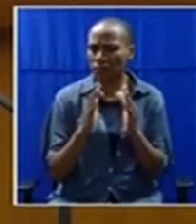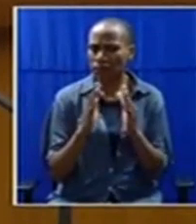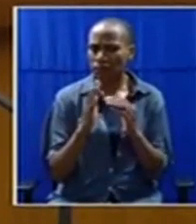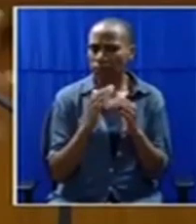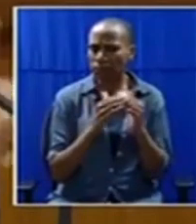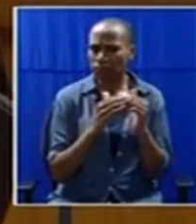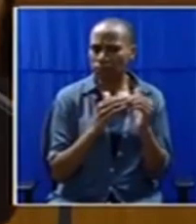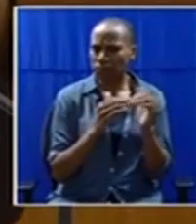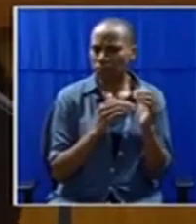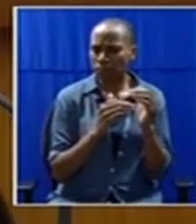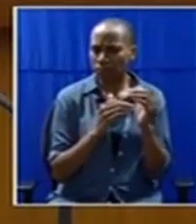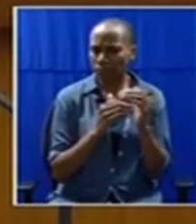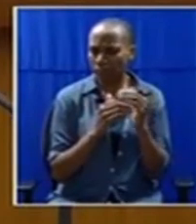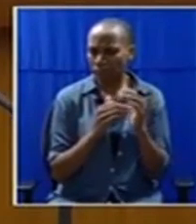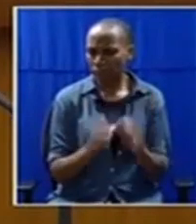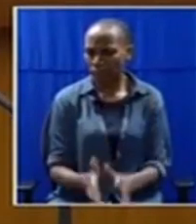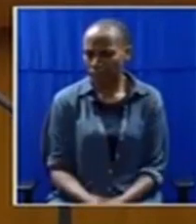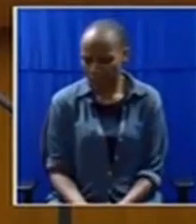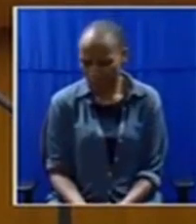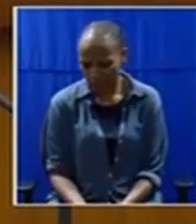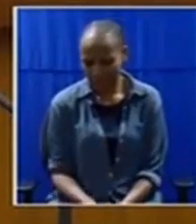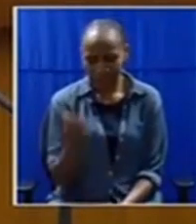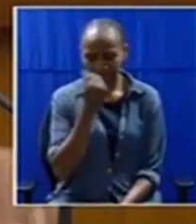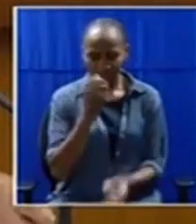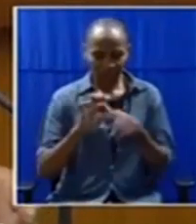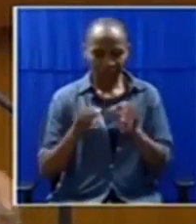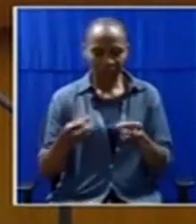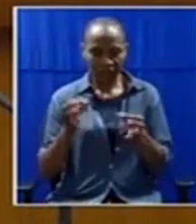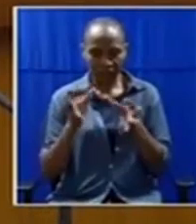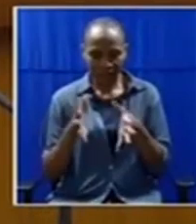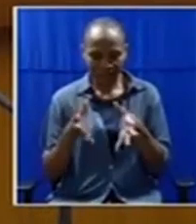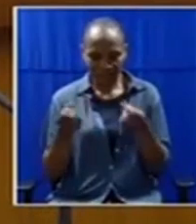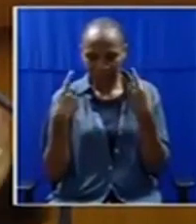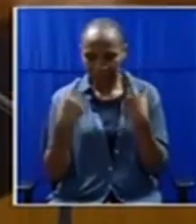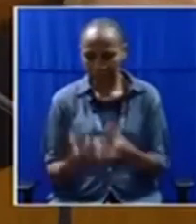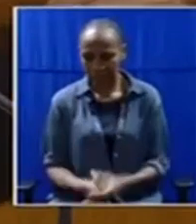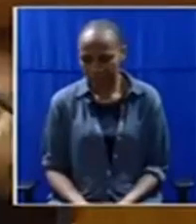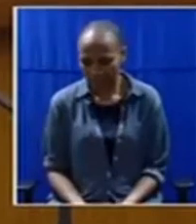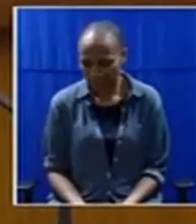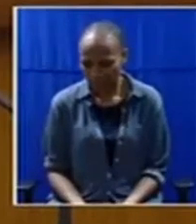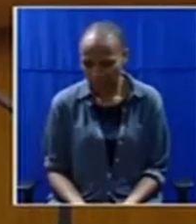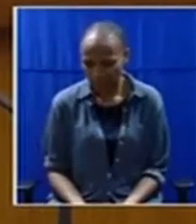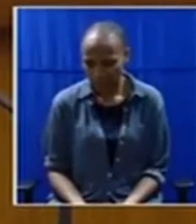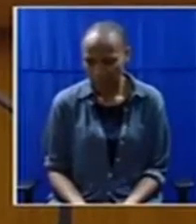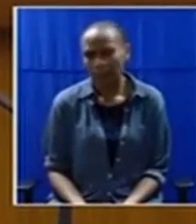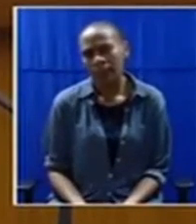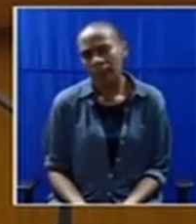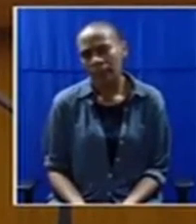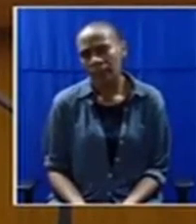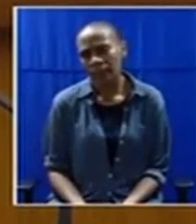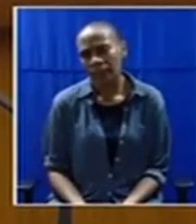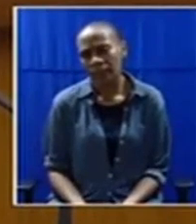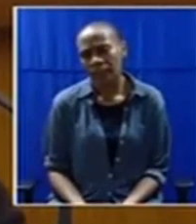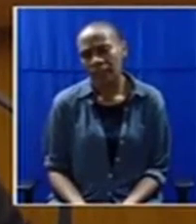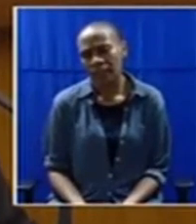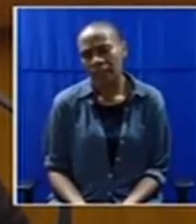tindlu sikubonile njengoba sihamba sikhankasa leto tindzawo tikhona kepha ukhona umhlaba wahulumende lohleti lapha